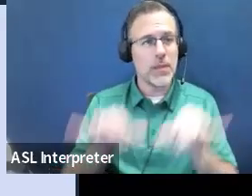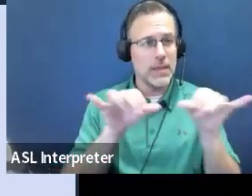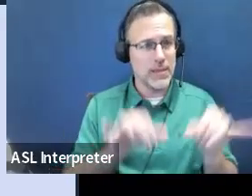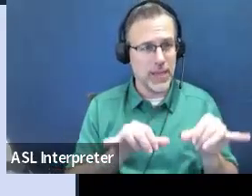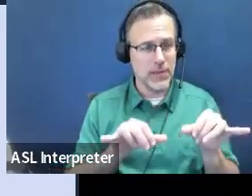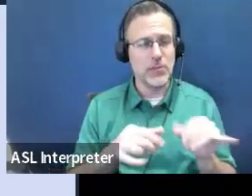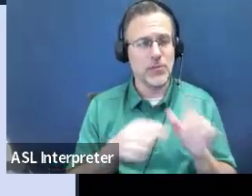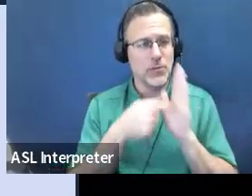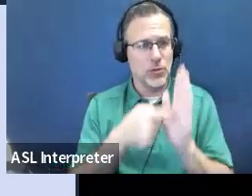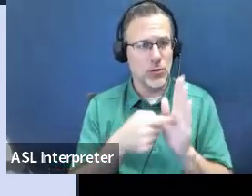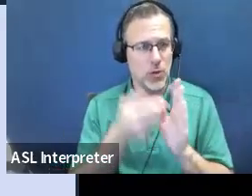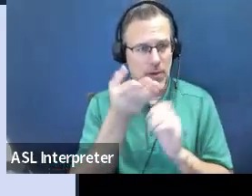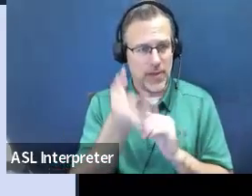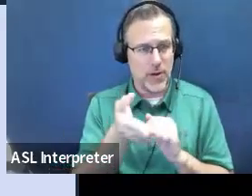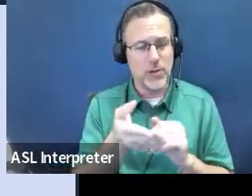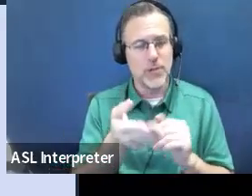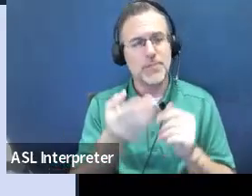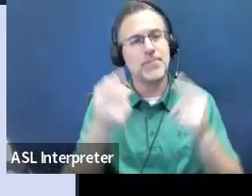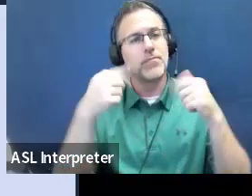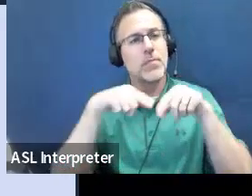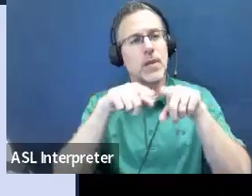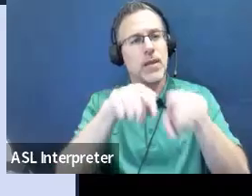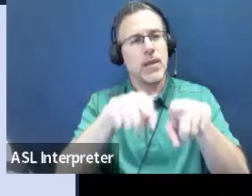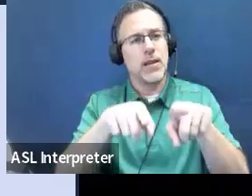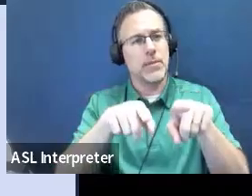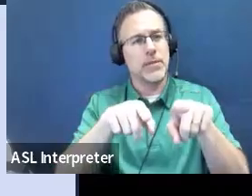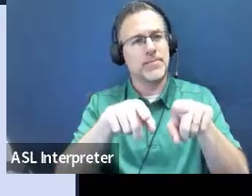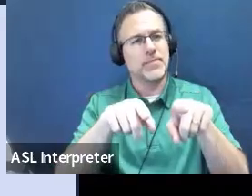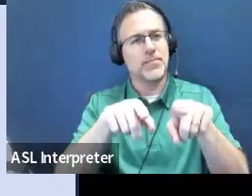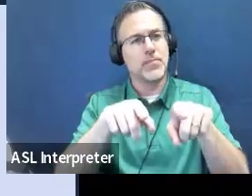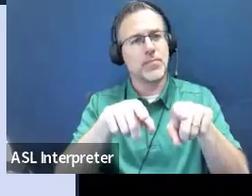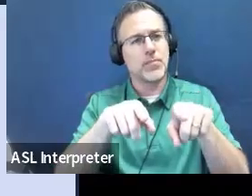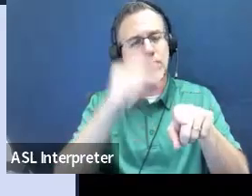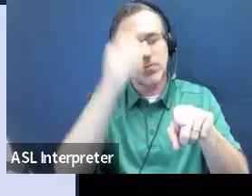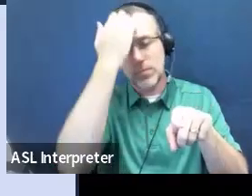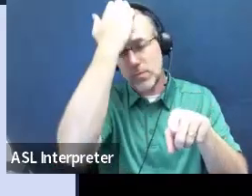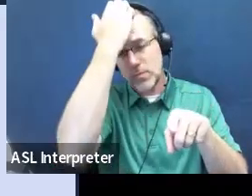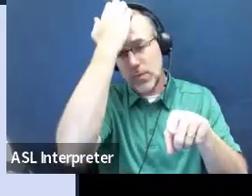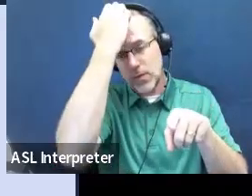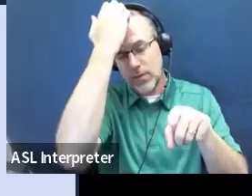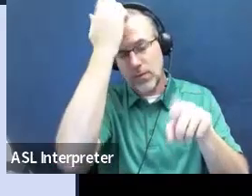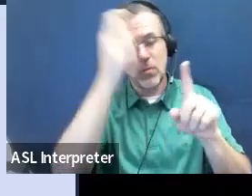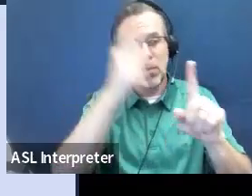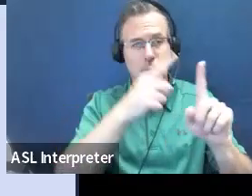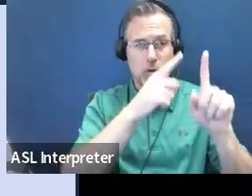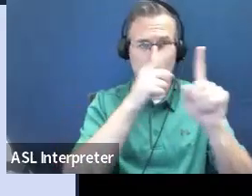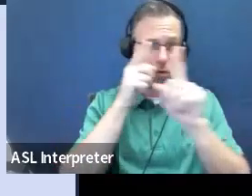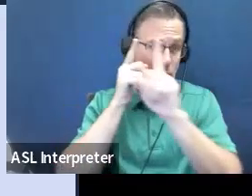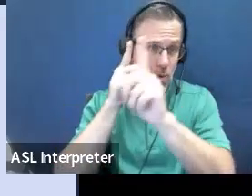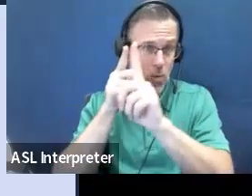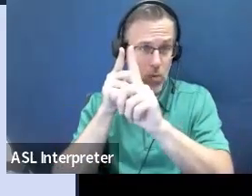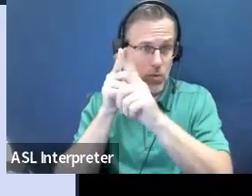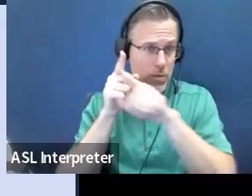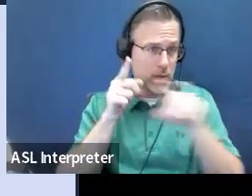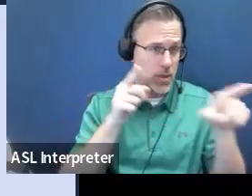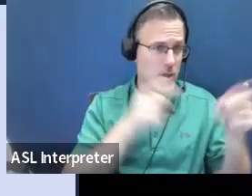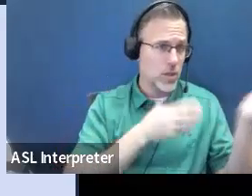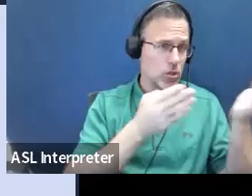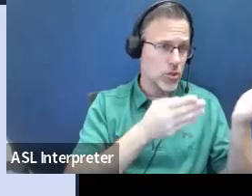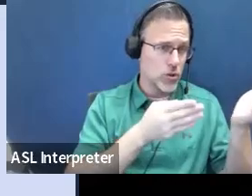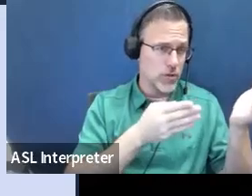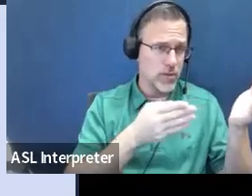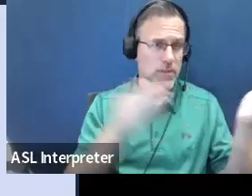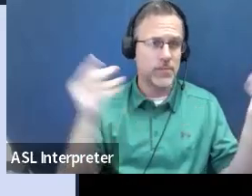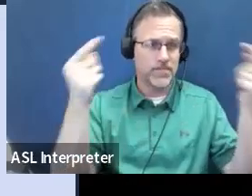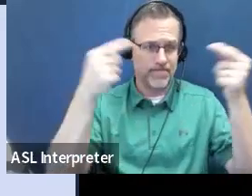then we also look at alignment from the goals to the service grid in section 7. And then